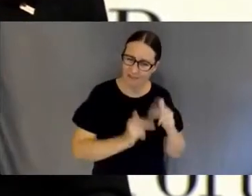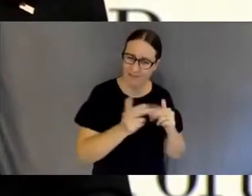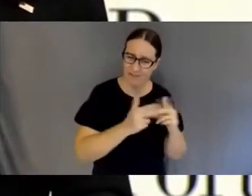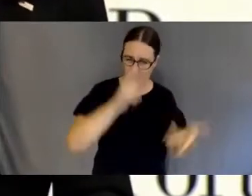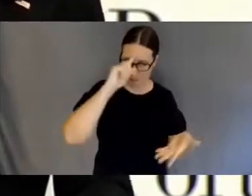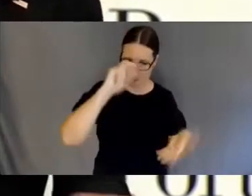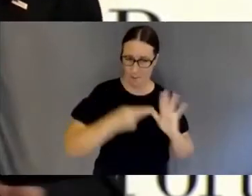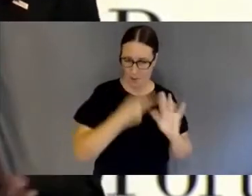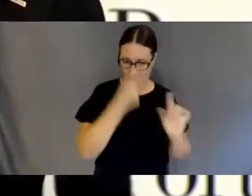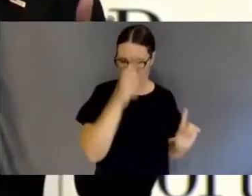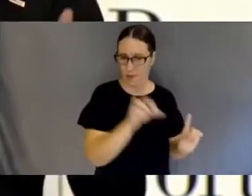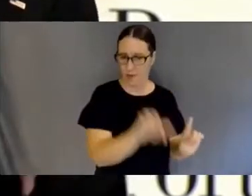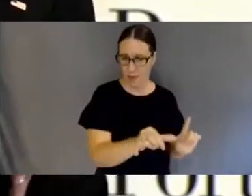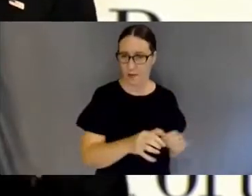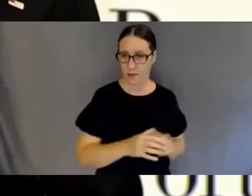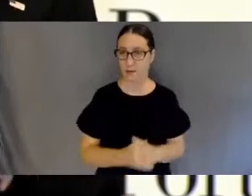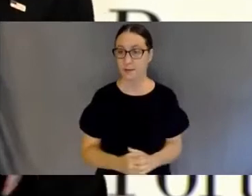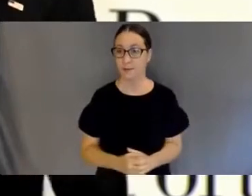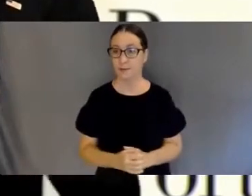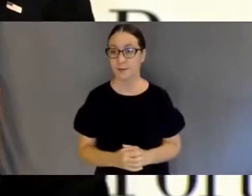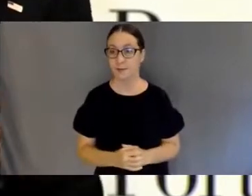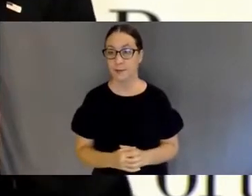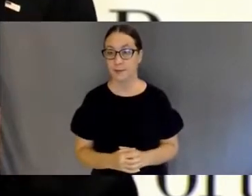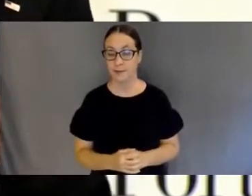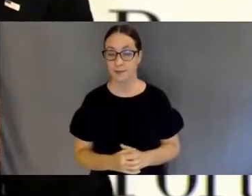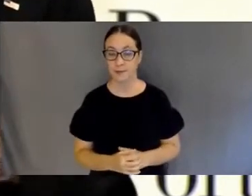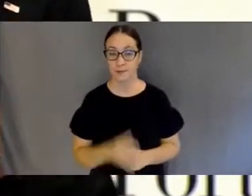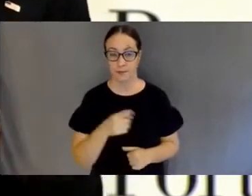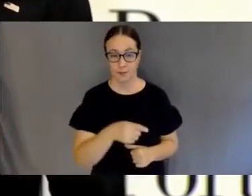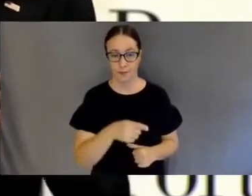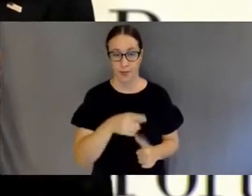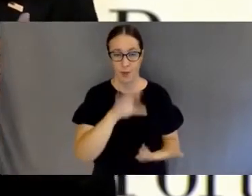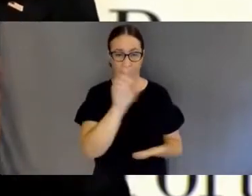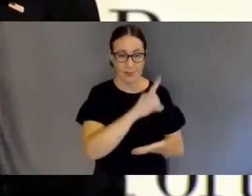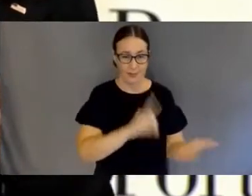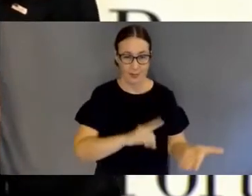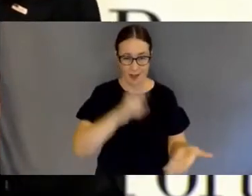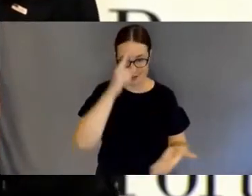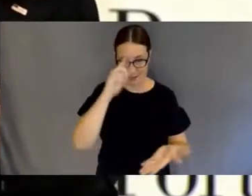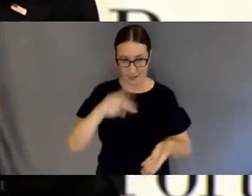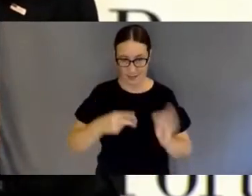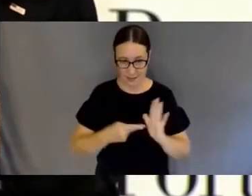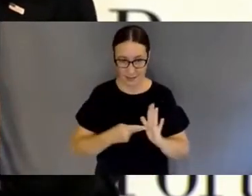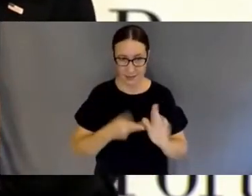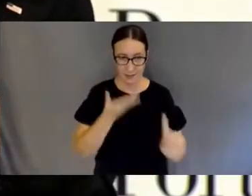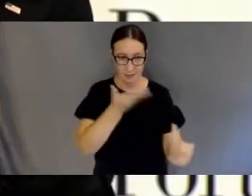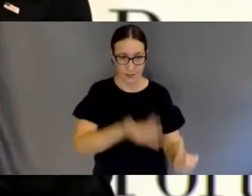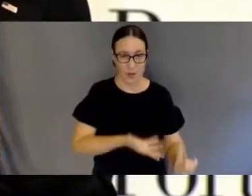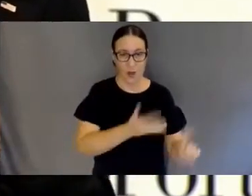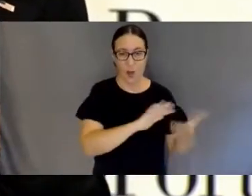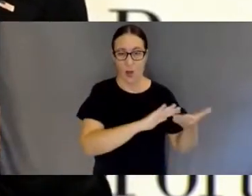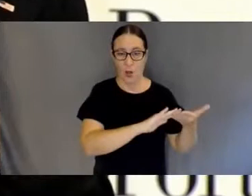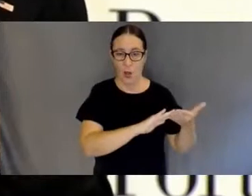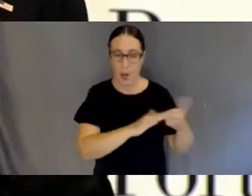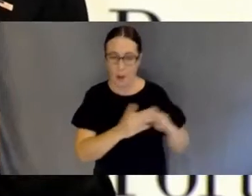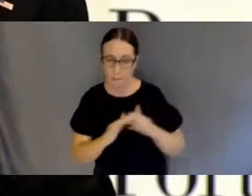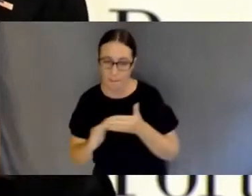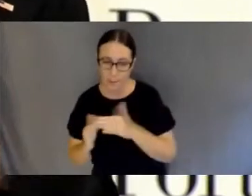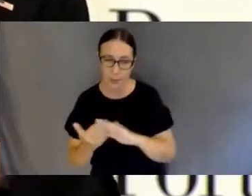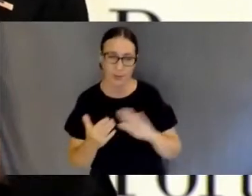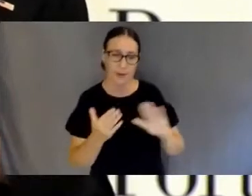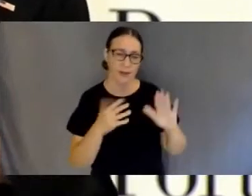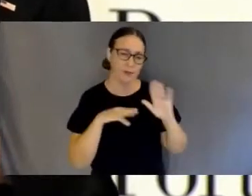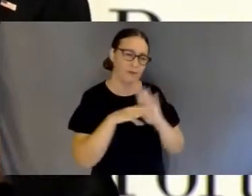way. And it was designed and intended to be a community, a